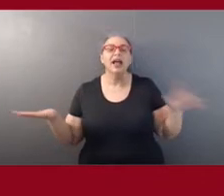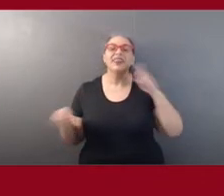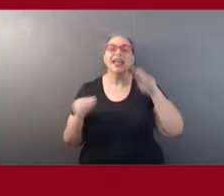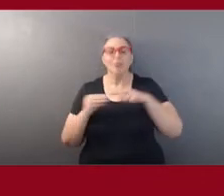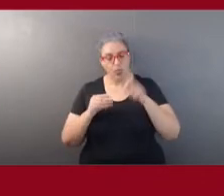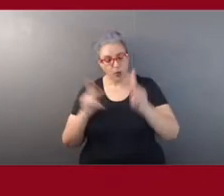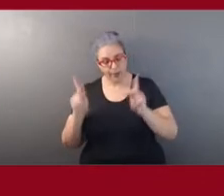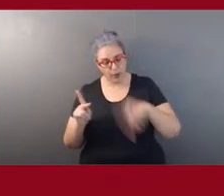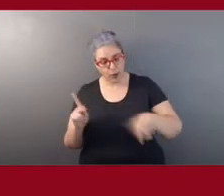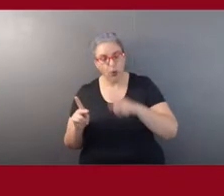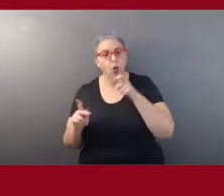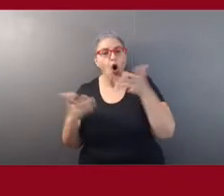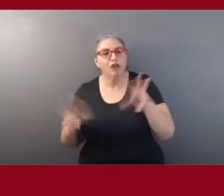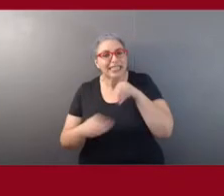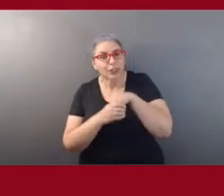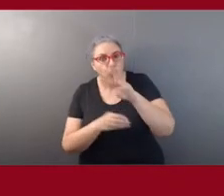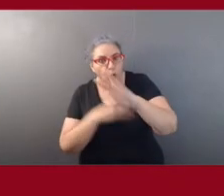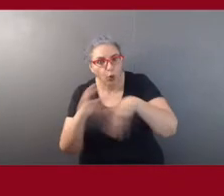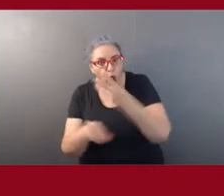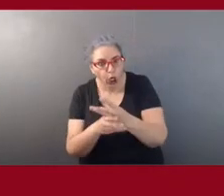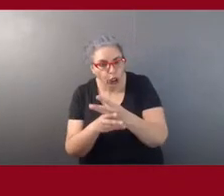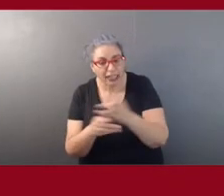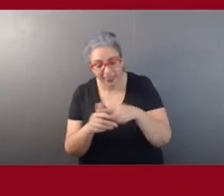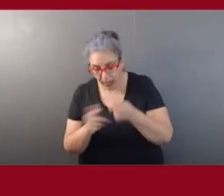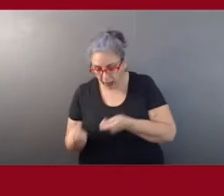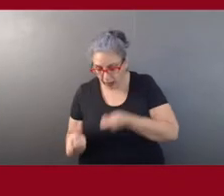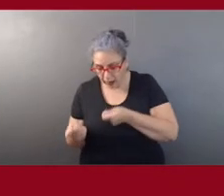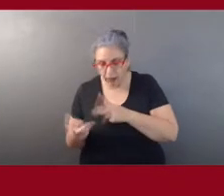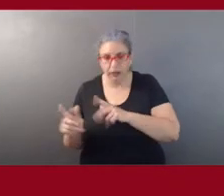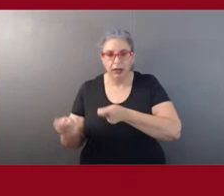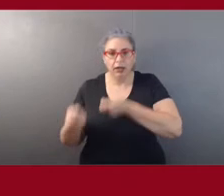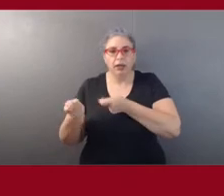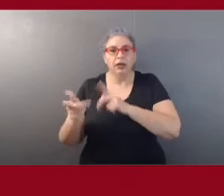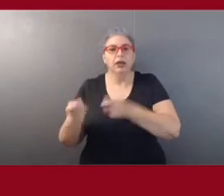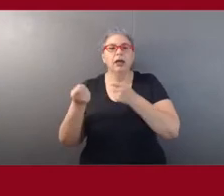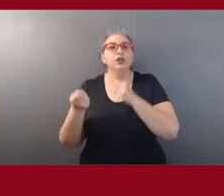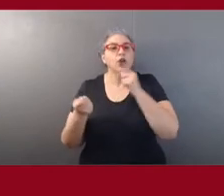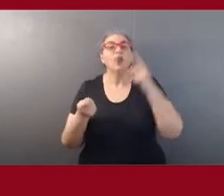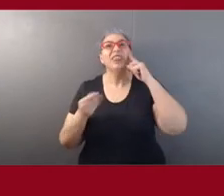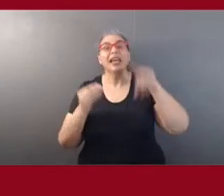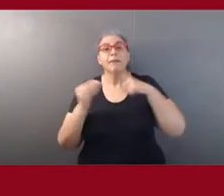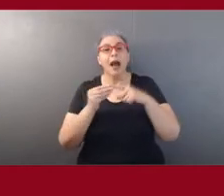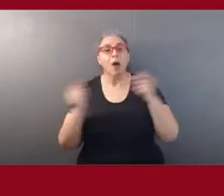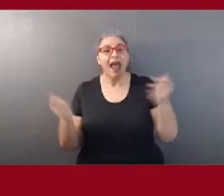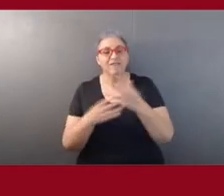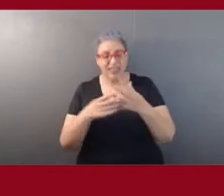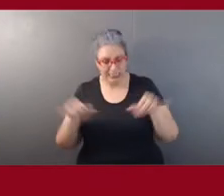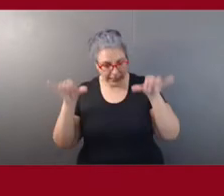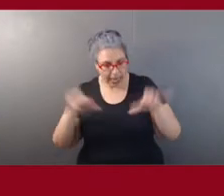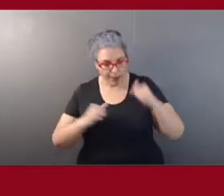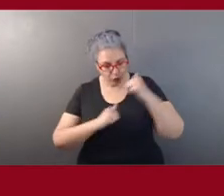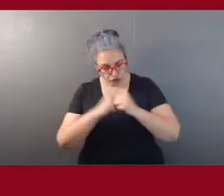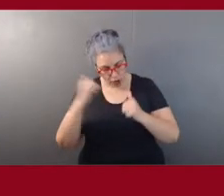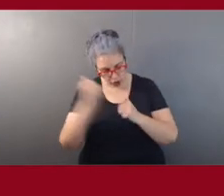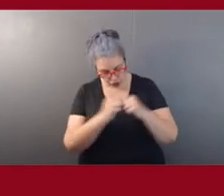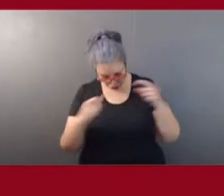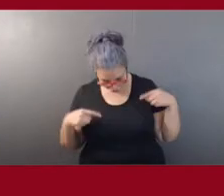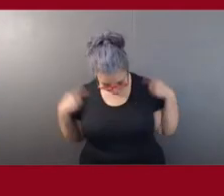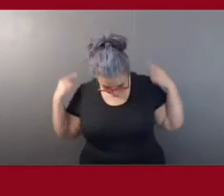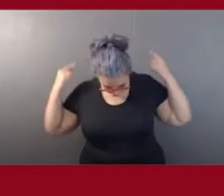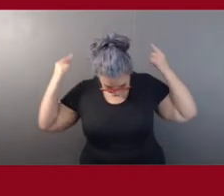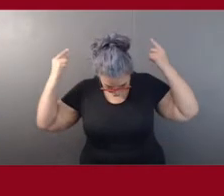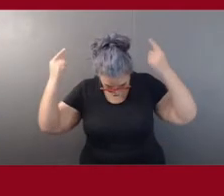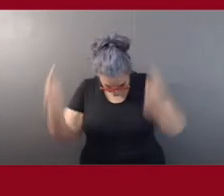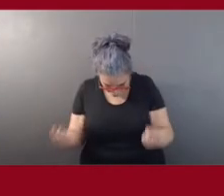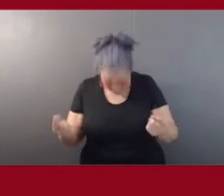your world and elevate them to like the next level, and stop thinking about everything through the same structures in which we've always